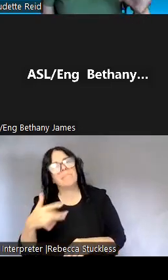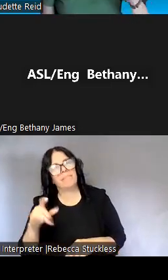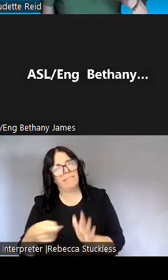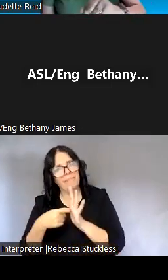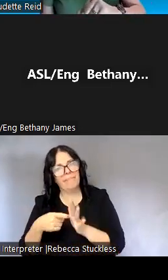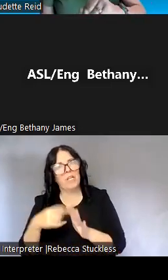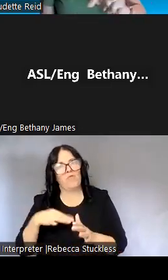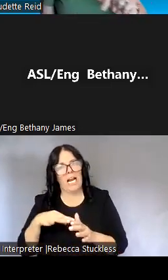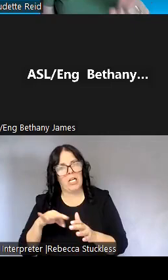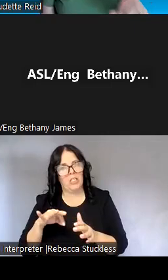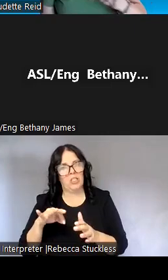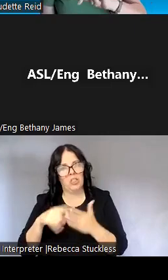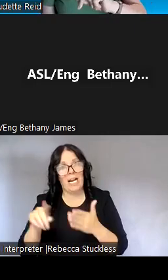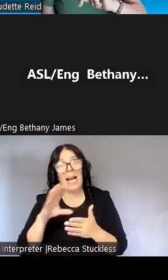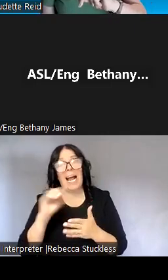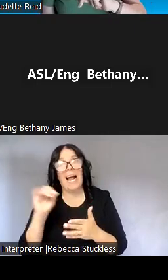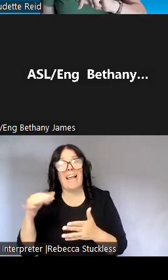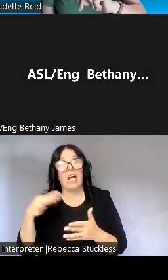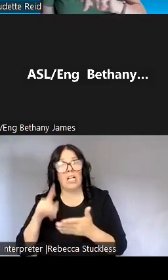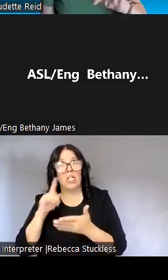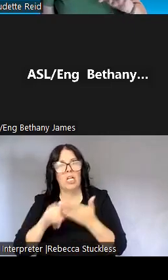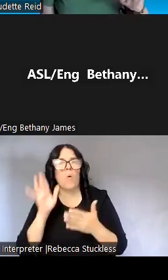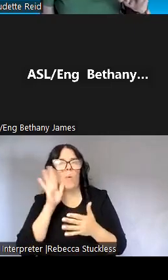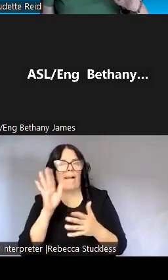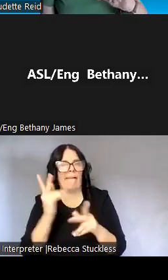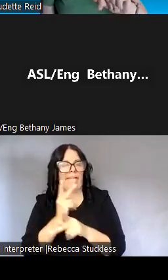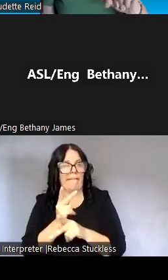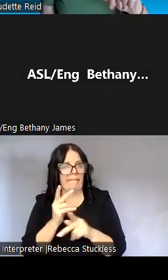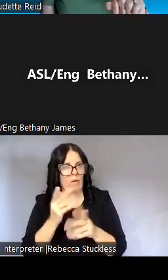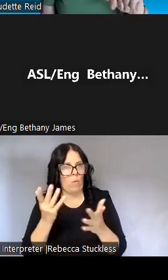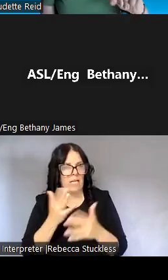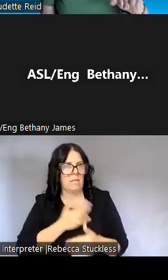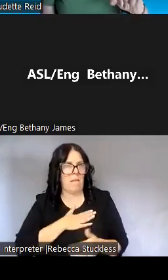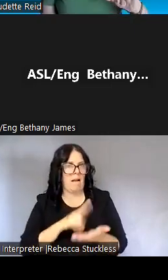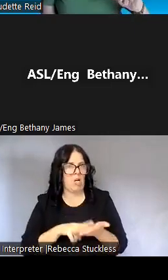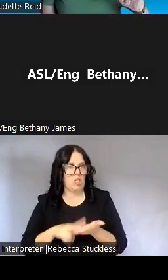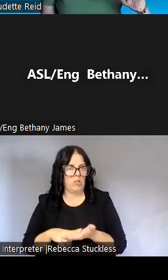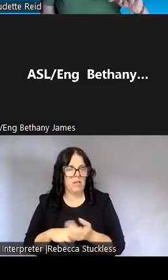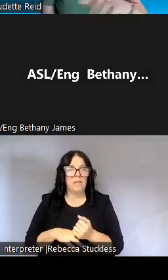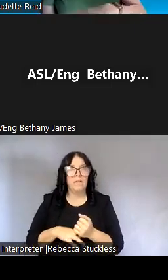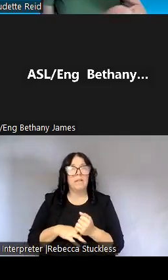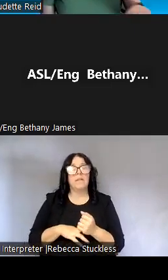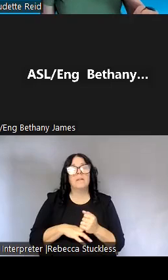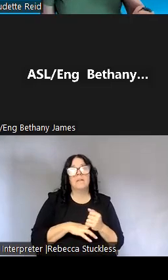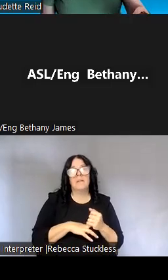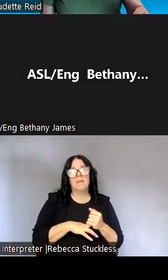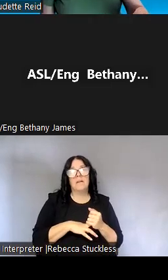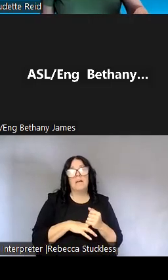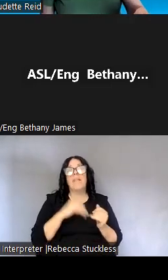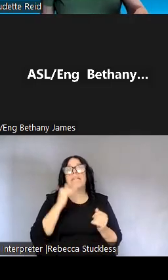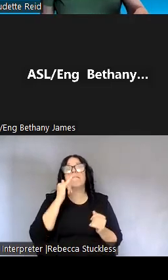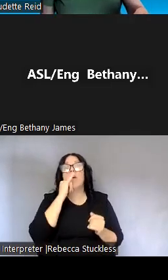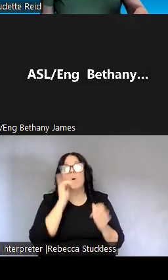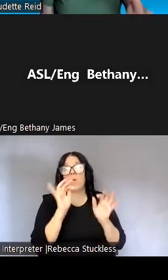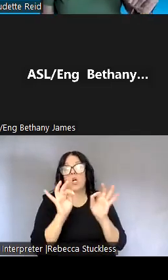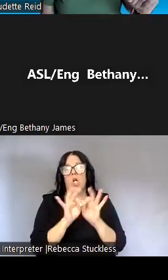the terms of your contract or what you're going to be paying. And the cost of the phone is usually spread out over the duration